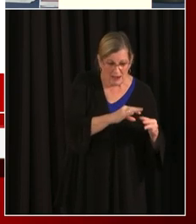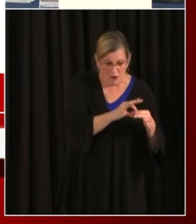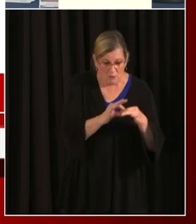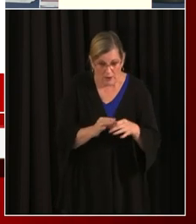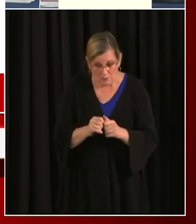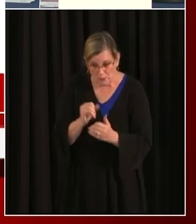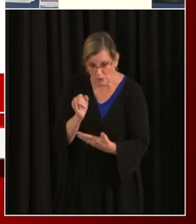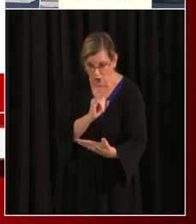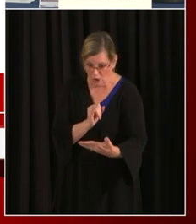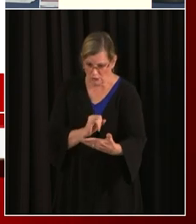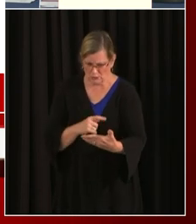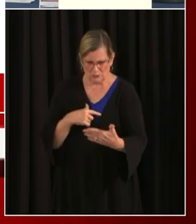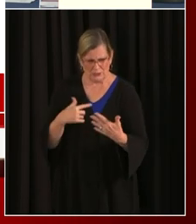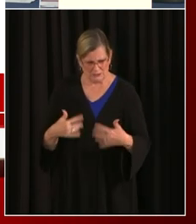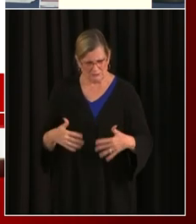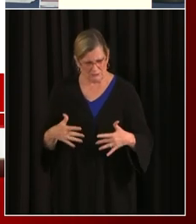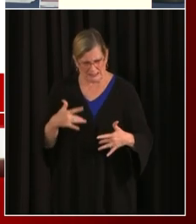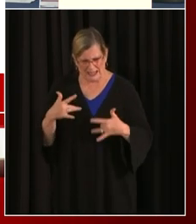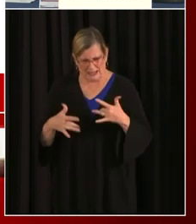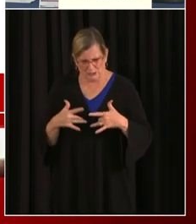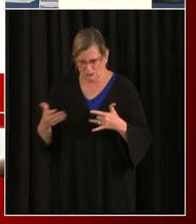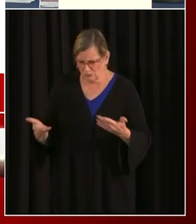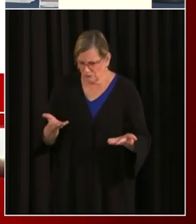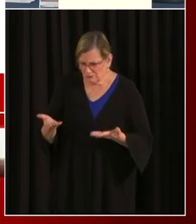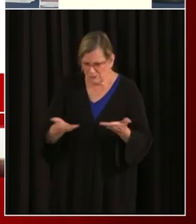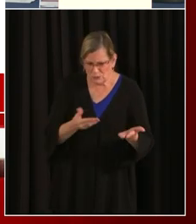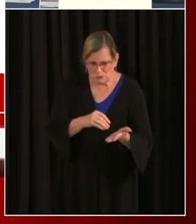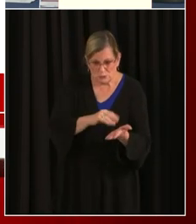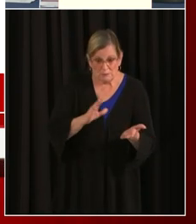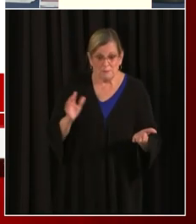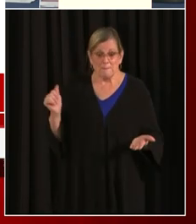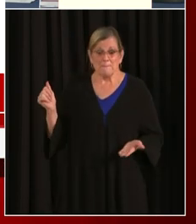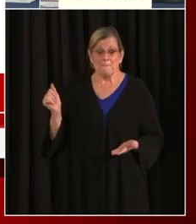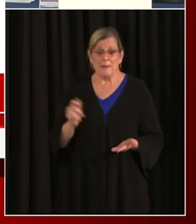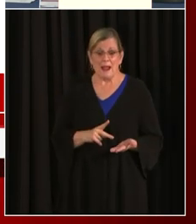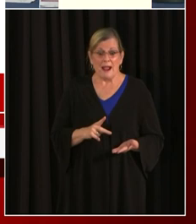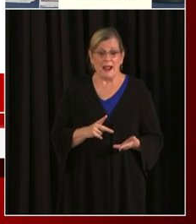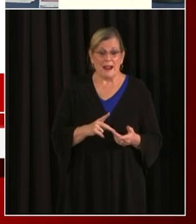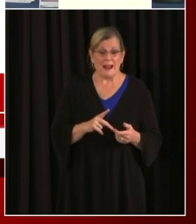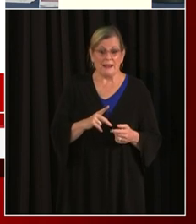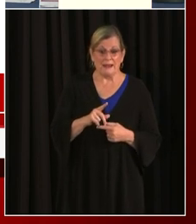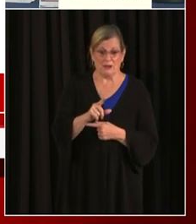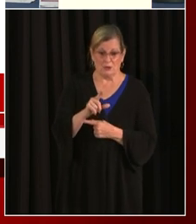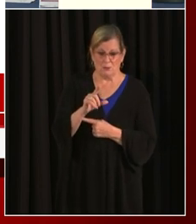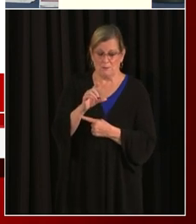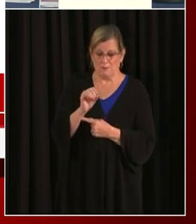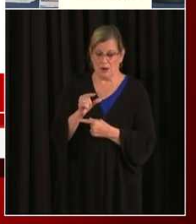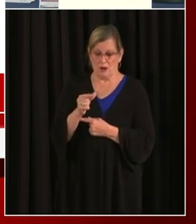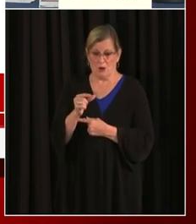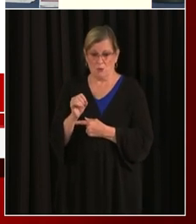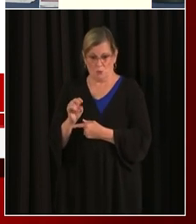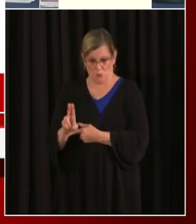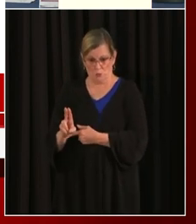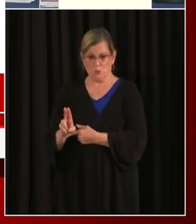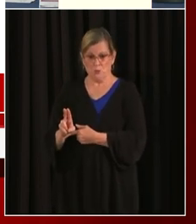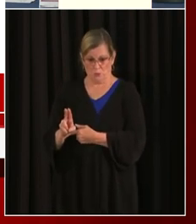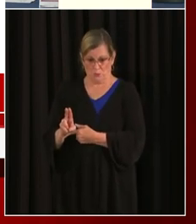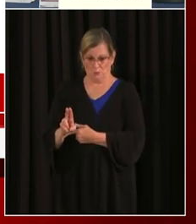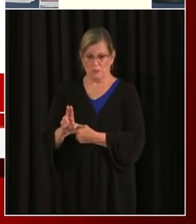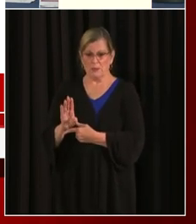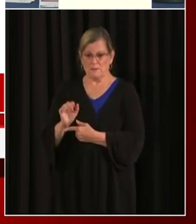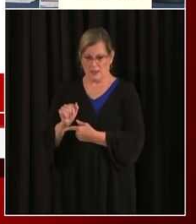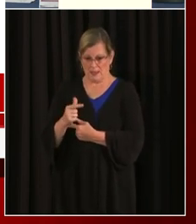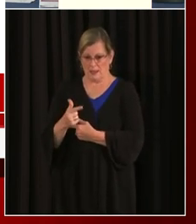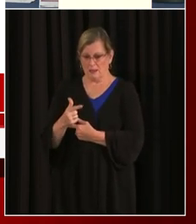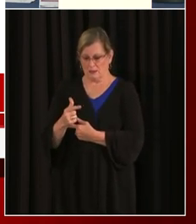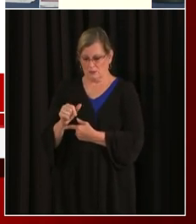excited to welcome students back to Ballou High School today, and you can see on the slide the other elementary and secondary schools that